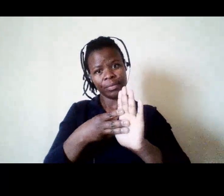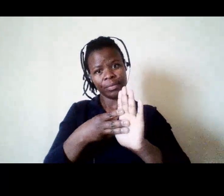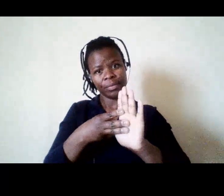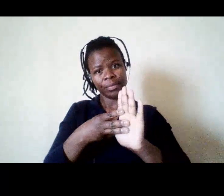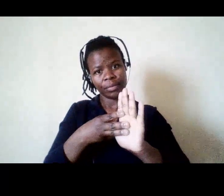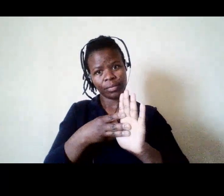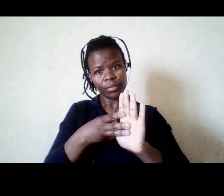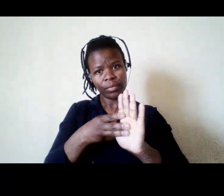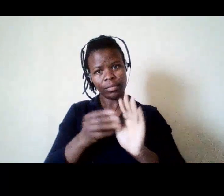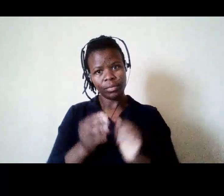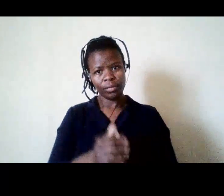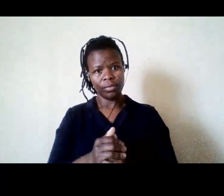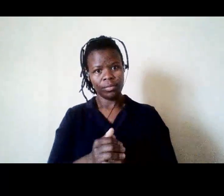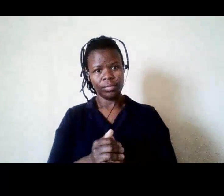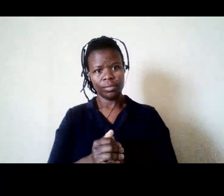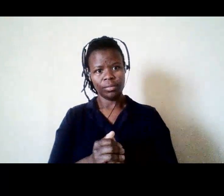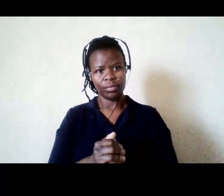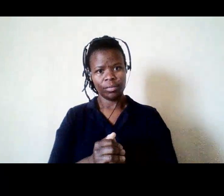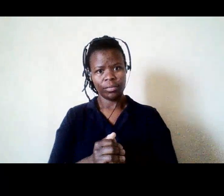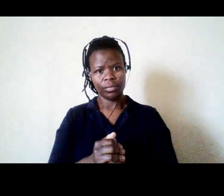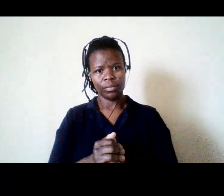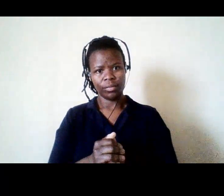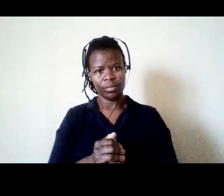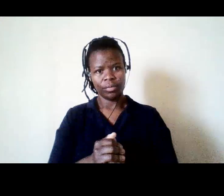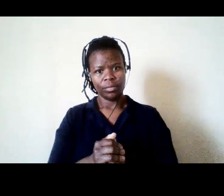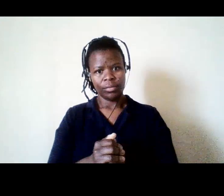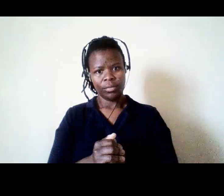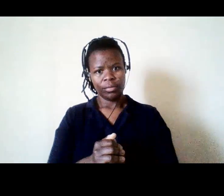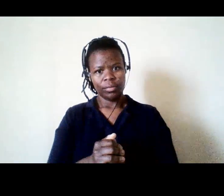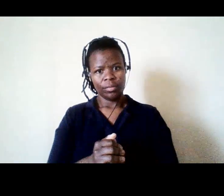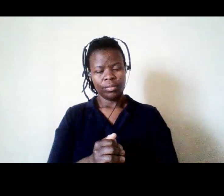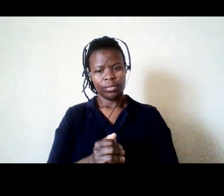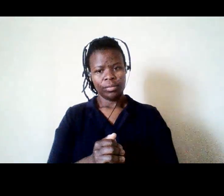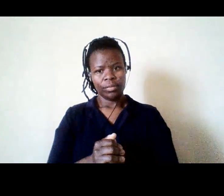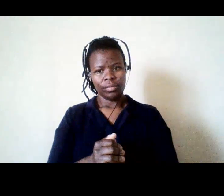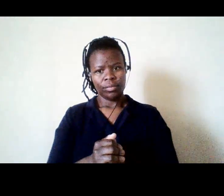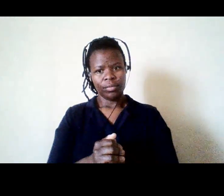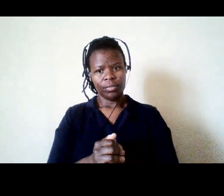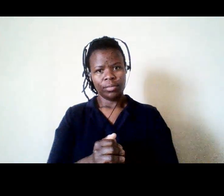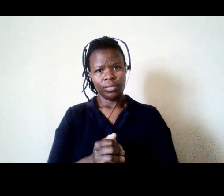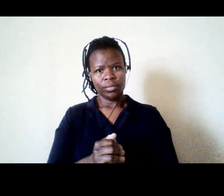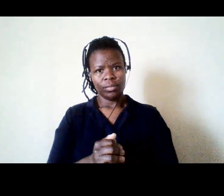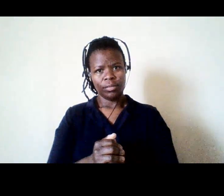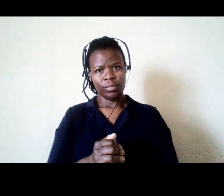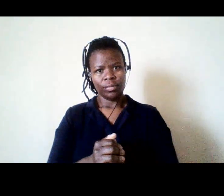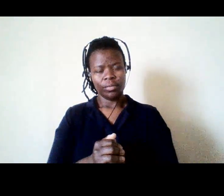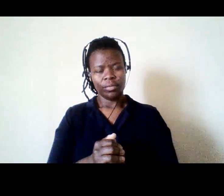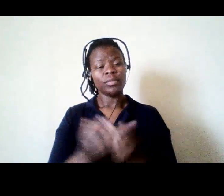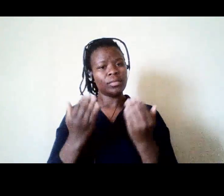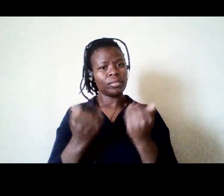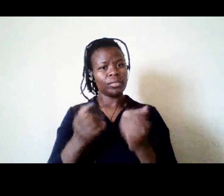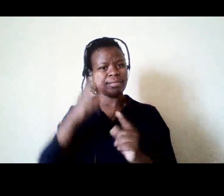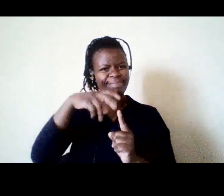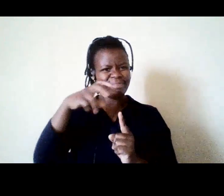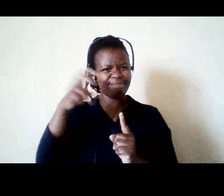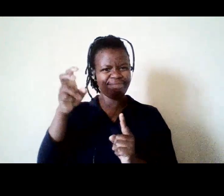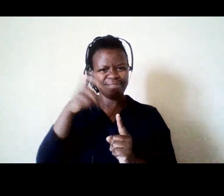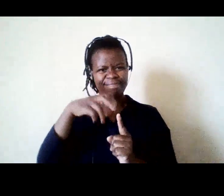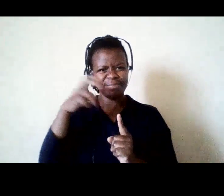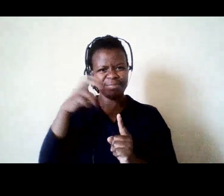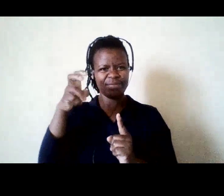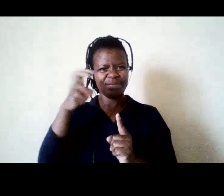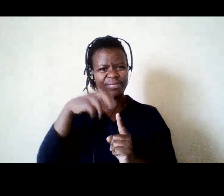lot of, gain a lot of inclusion and participation, but we must also be cognizant that's the other aspect of the experience